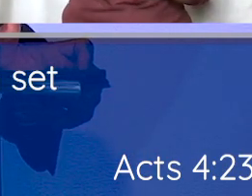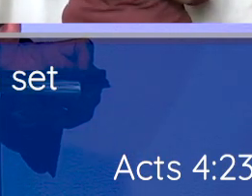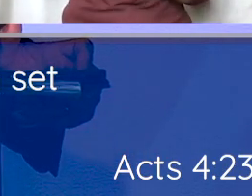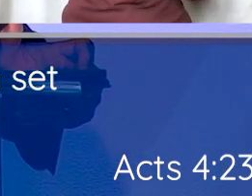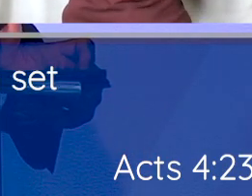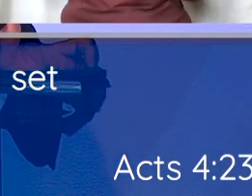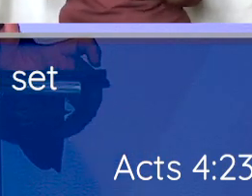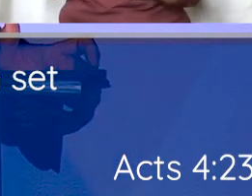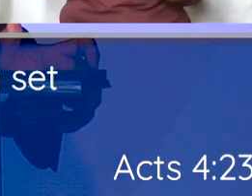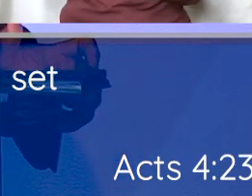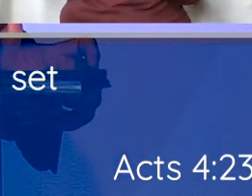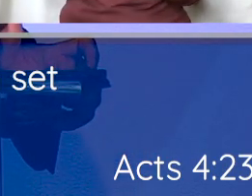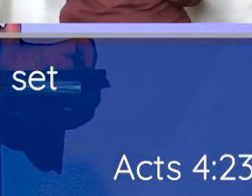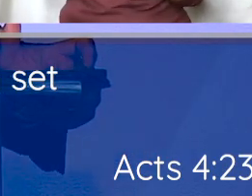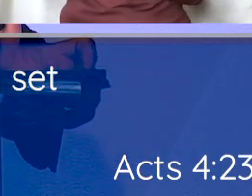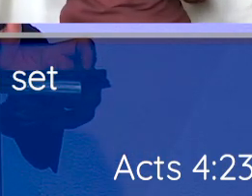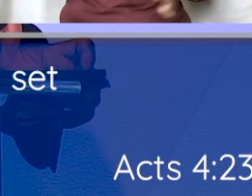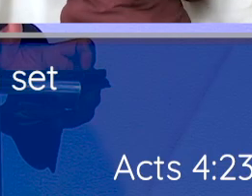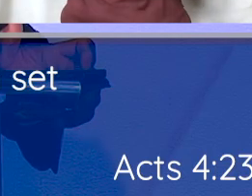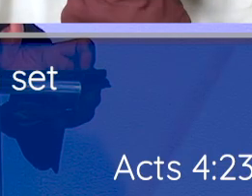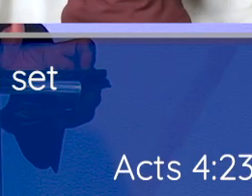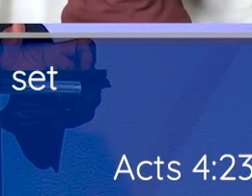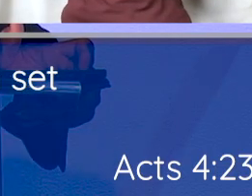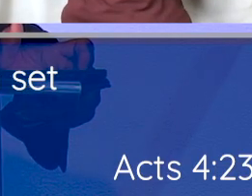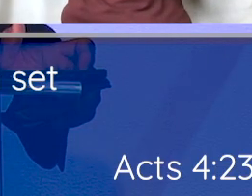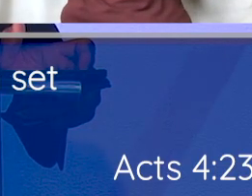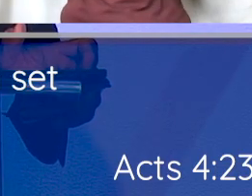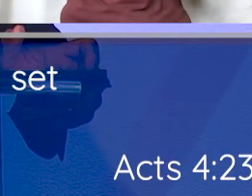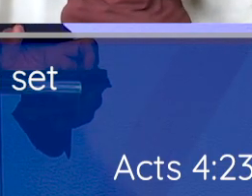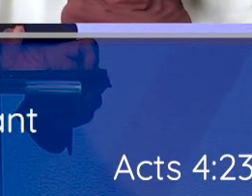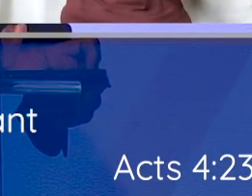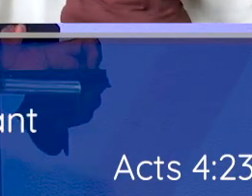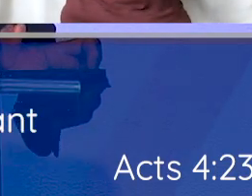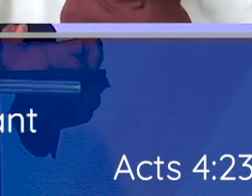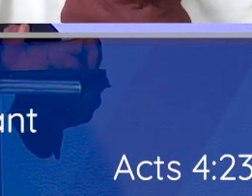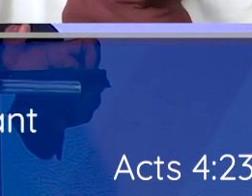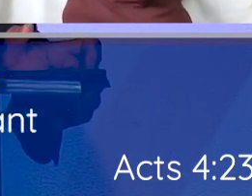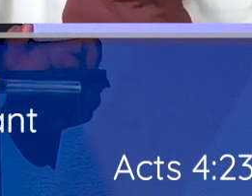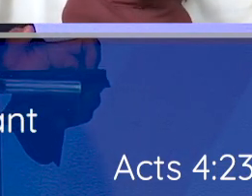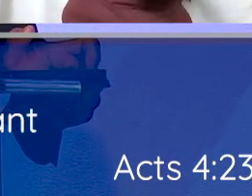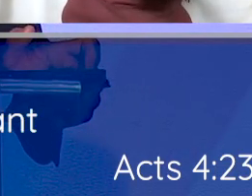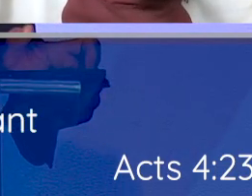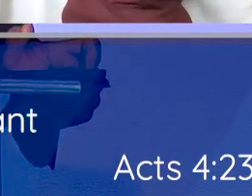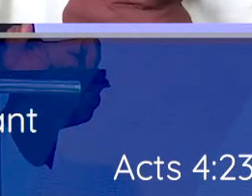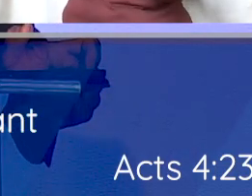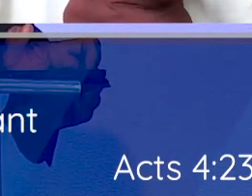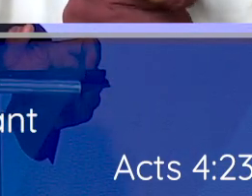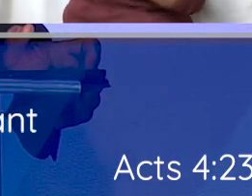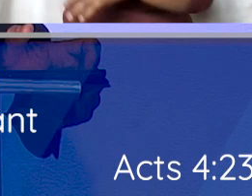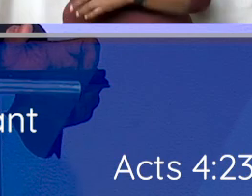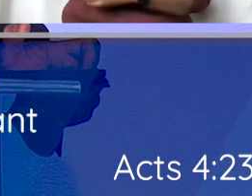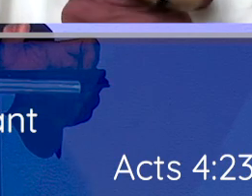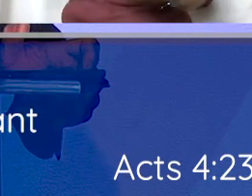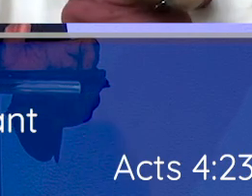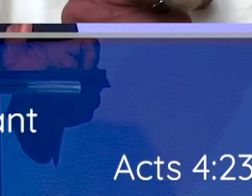set themselves and the rulers gathered together against the Lord and against his anointed. For truly